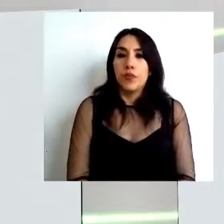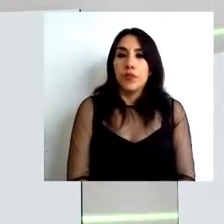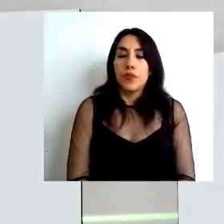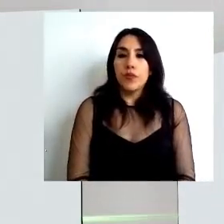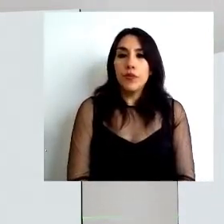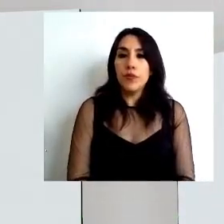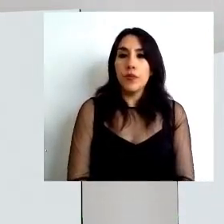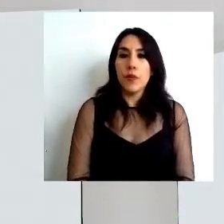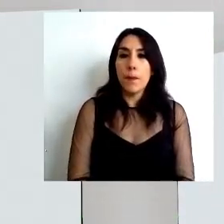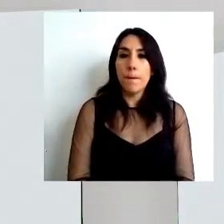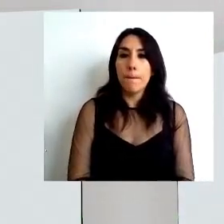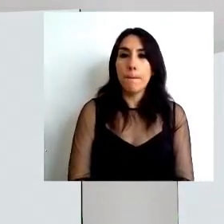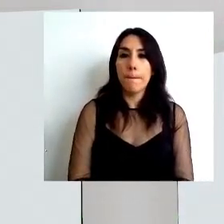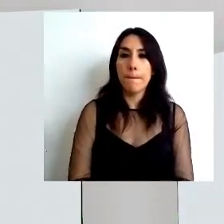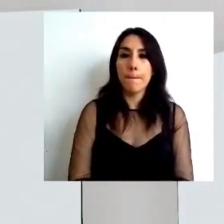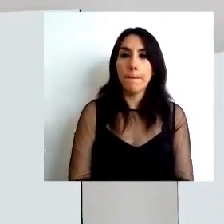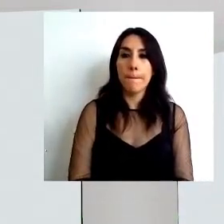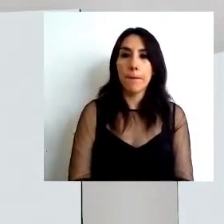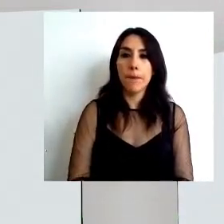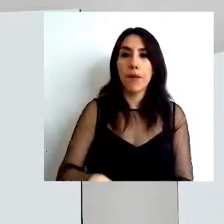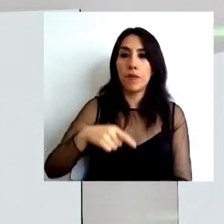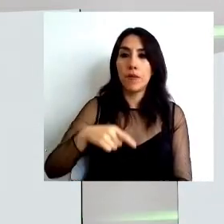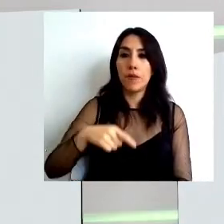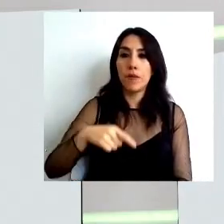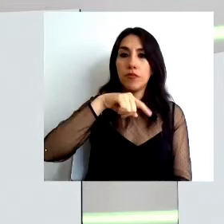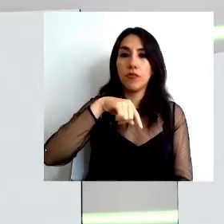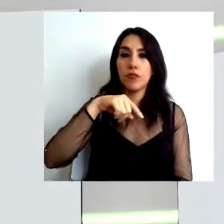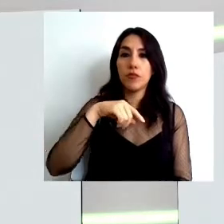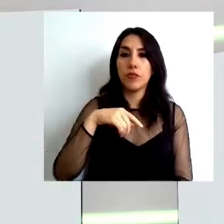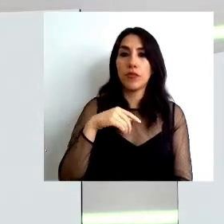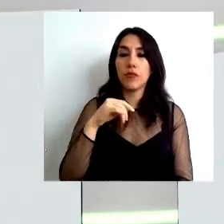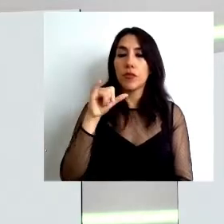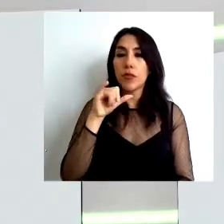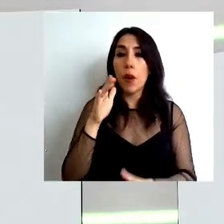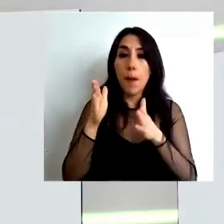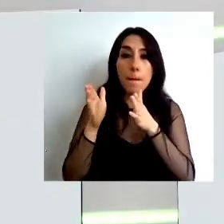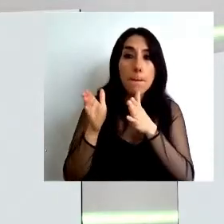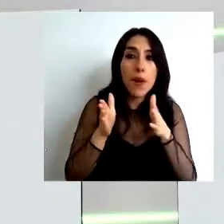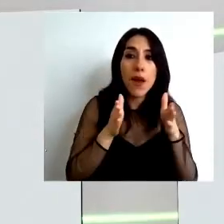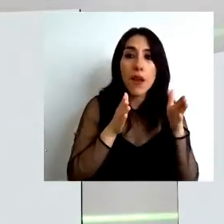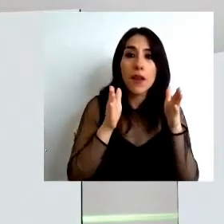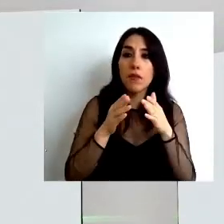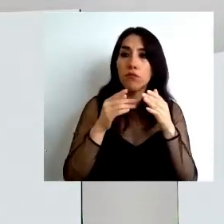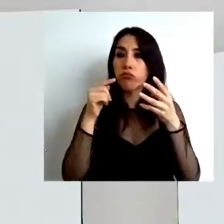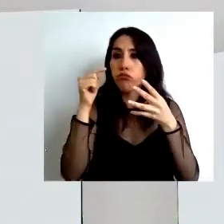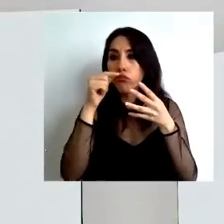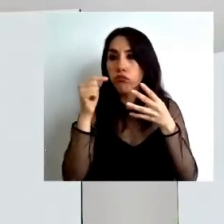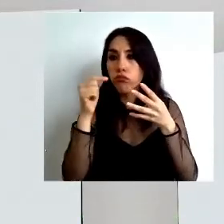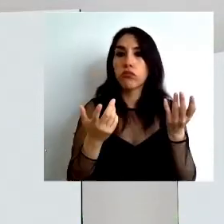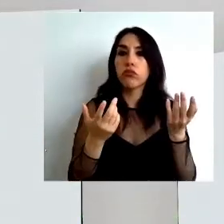I invite you to click on the link, which should be posted now in the chat.